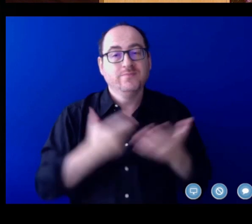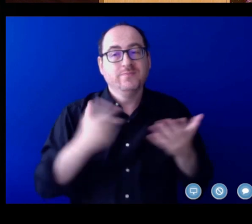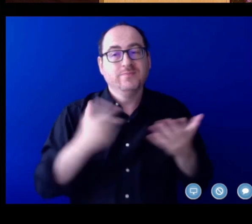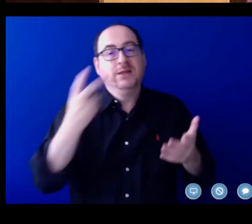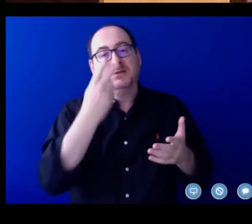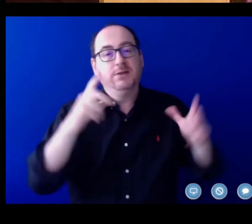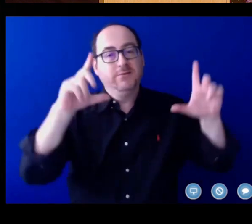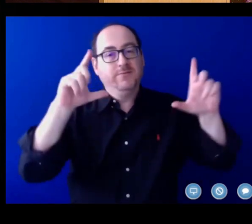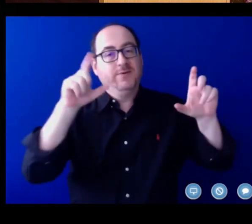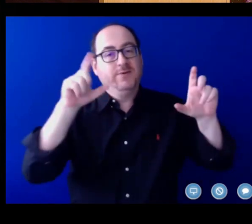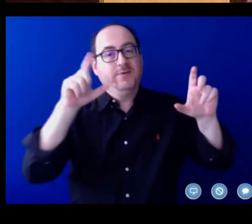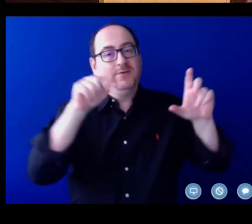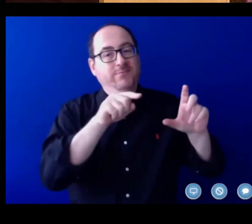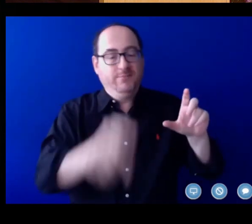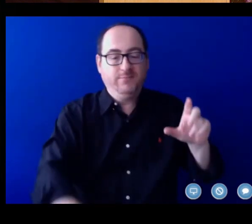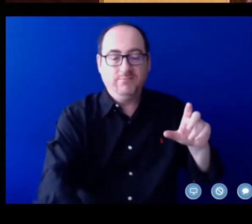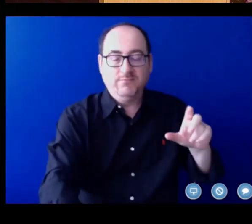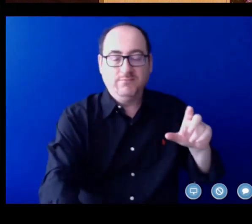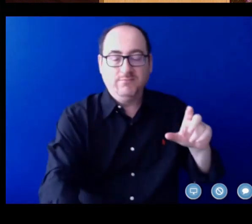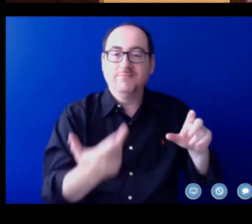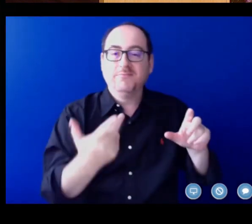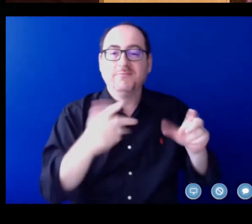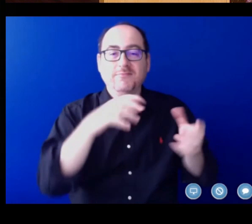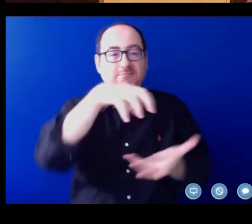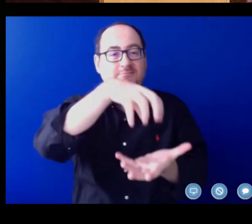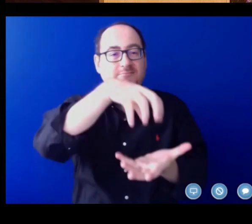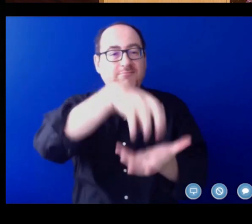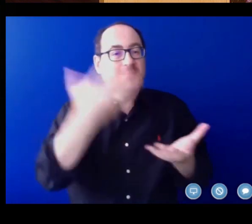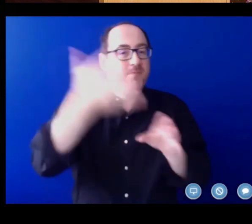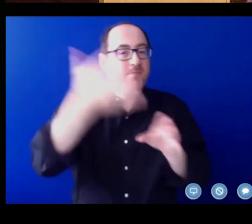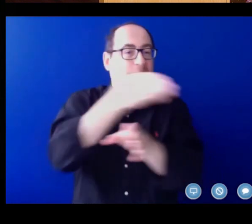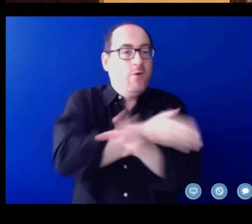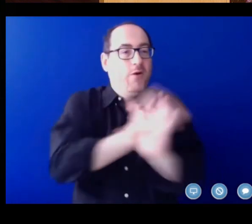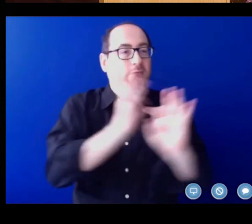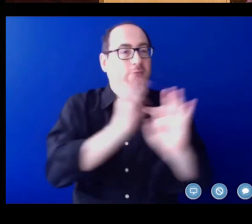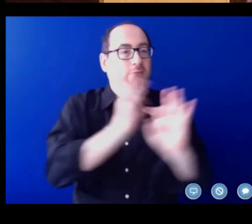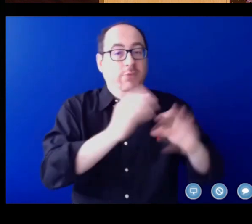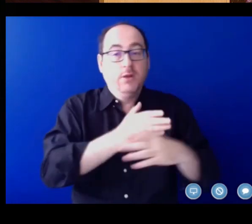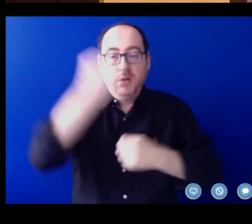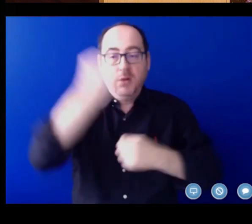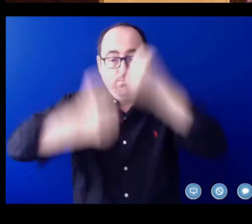clip of a family who came from Aleppo.